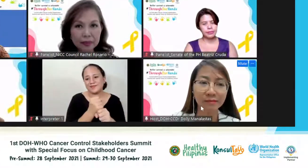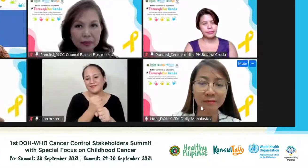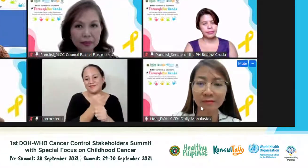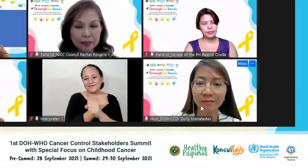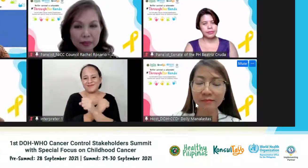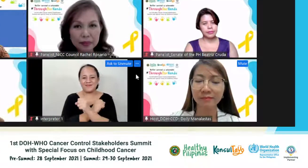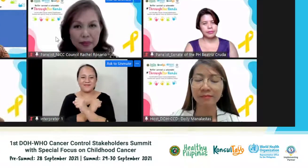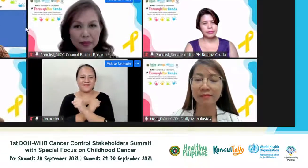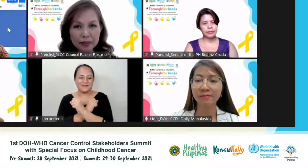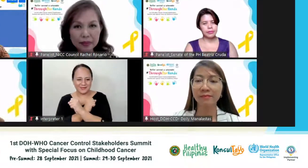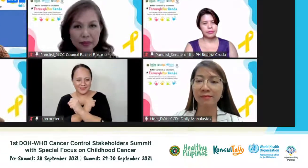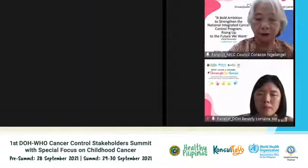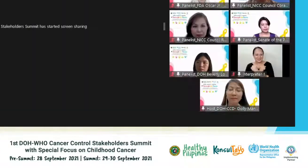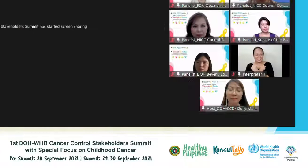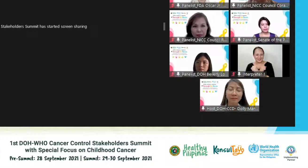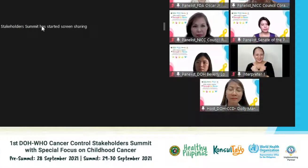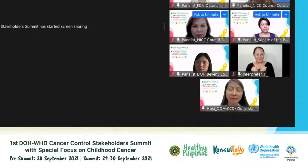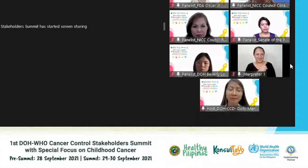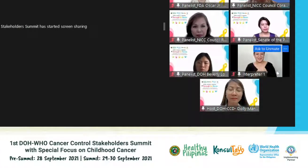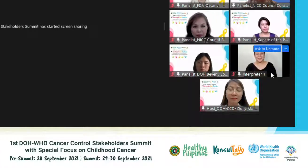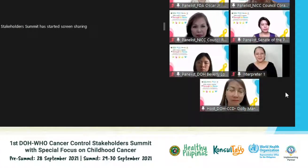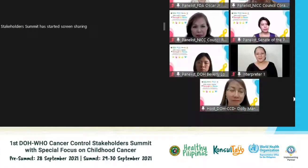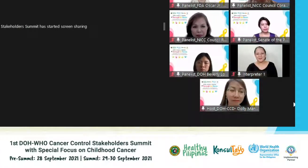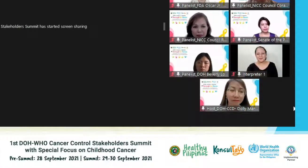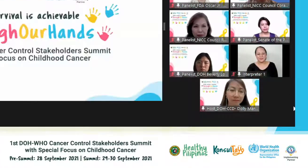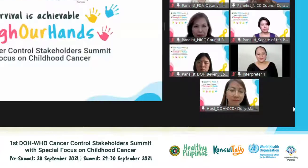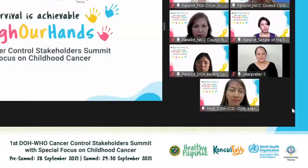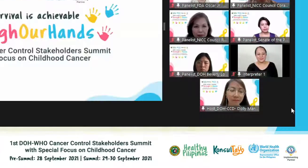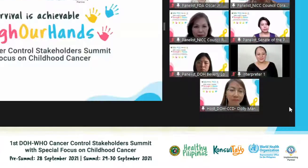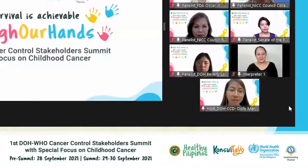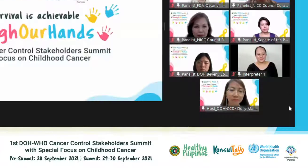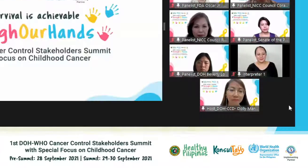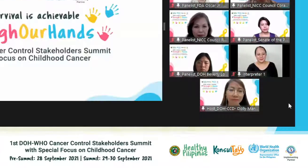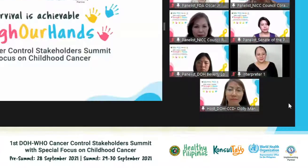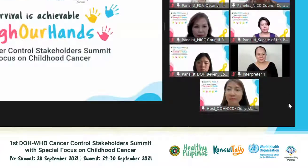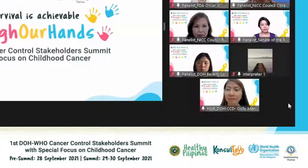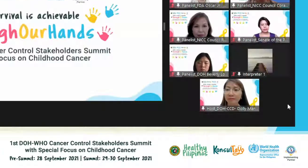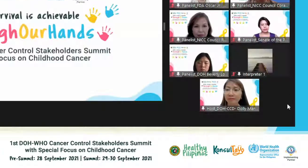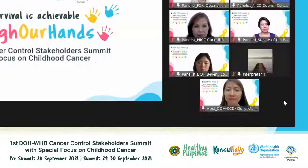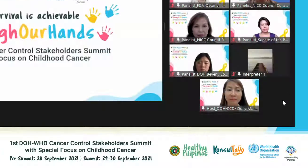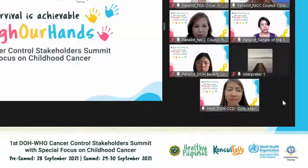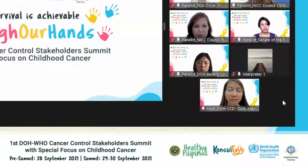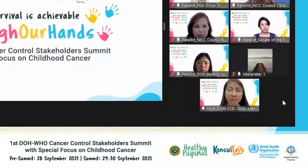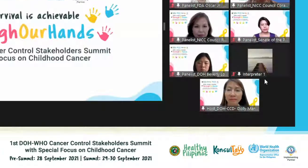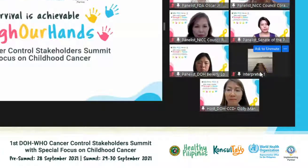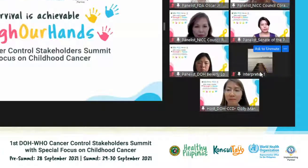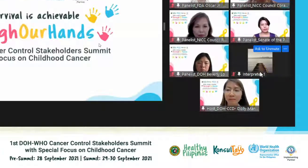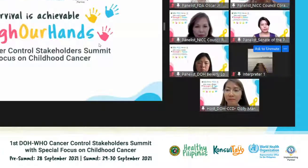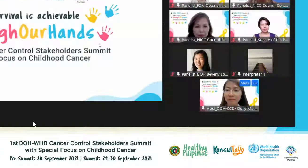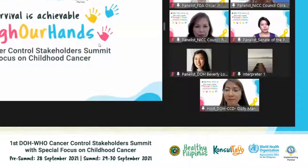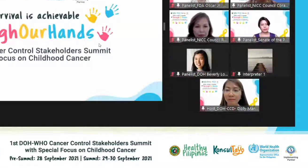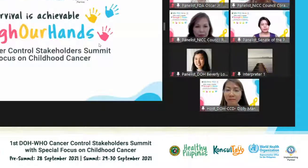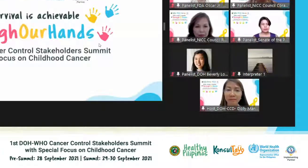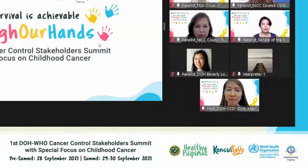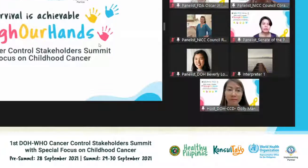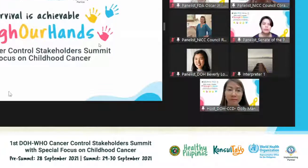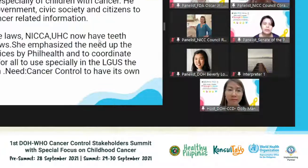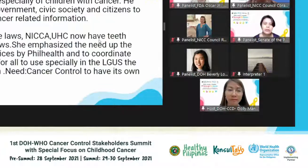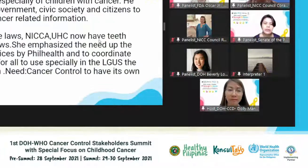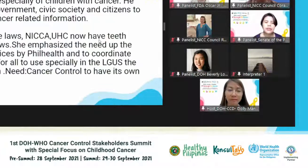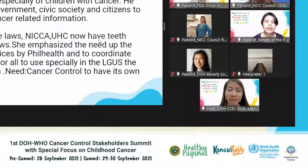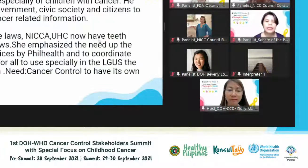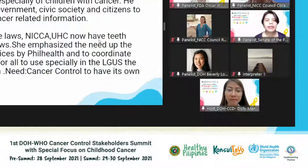morning, we have some points to make.